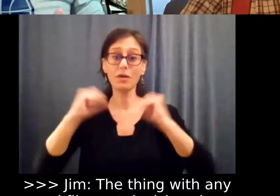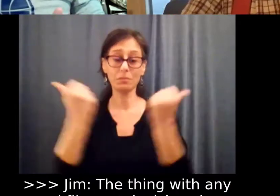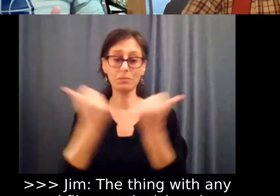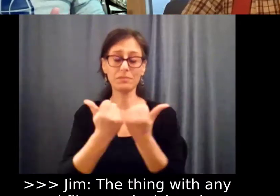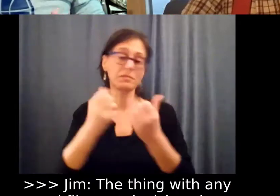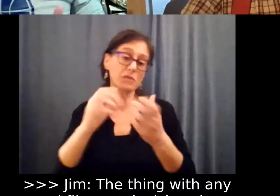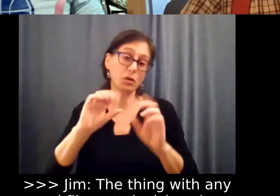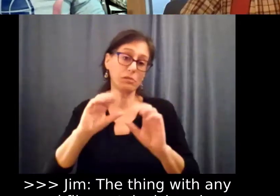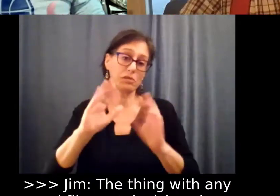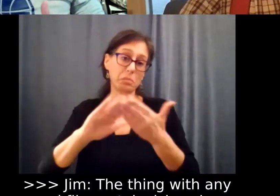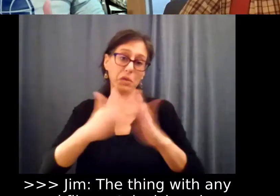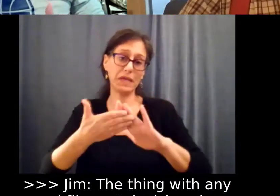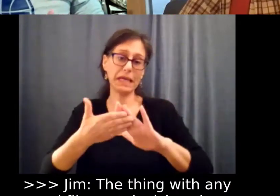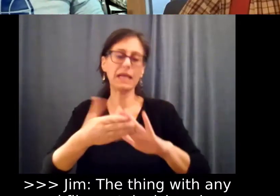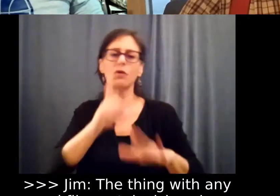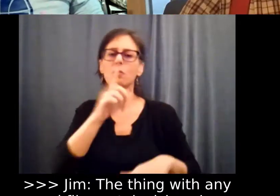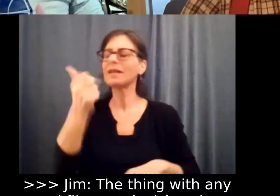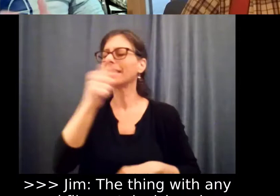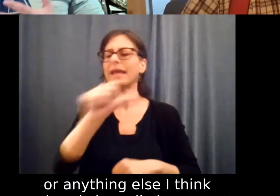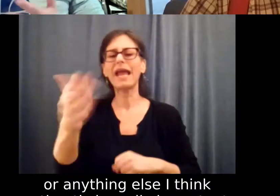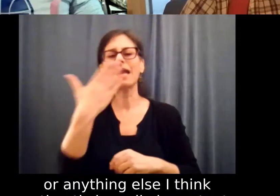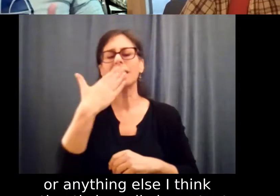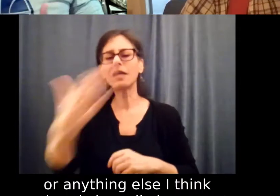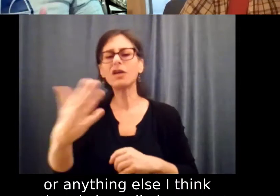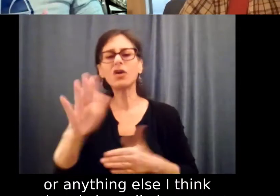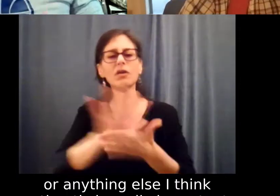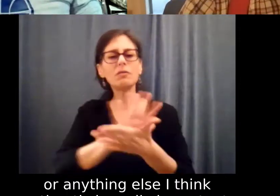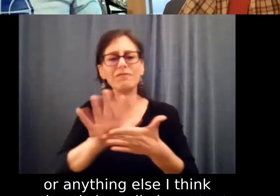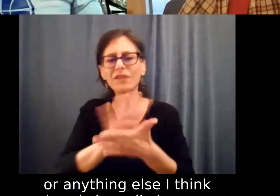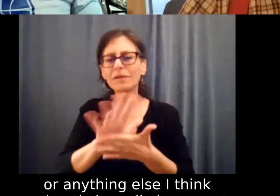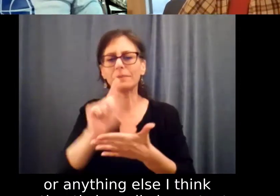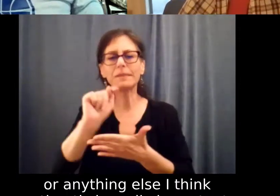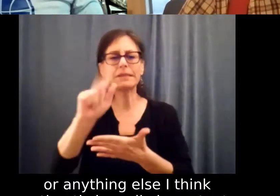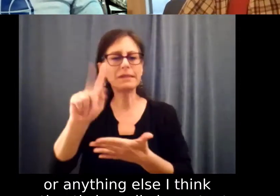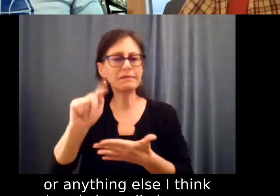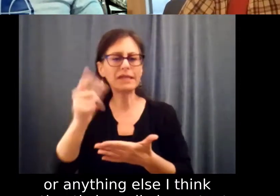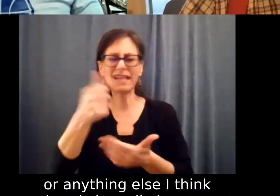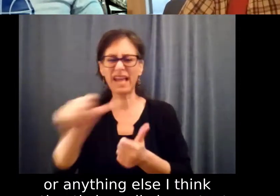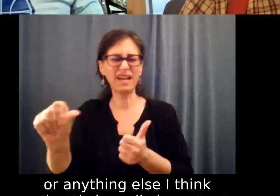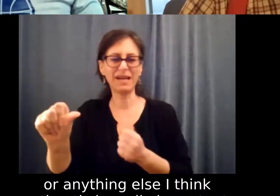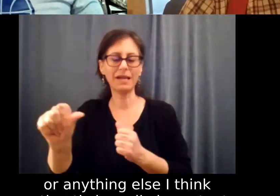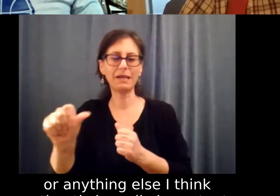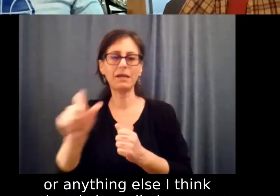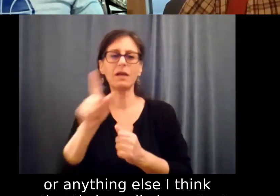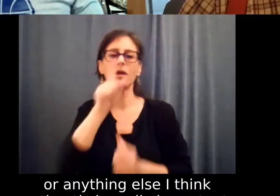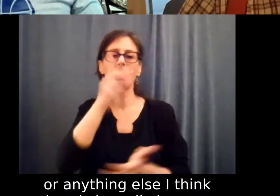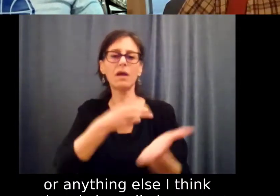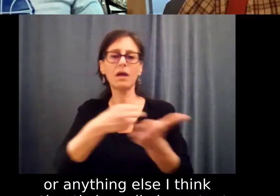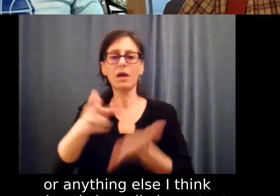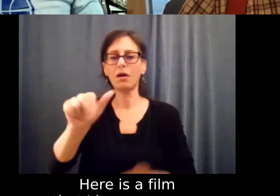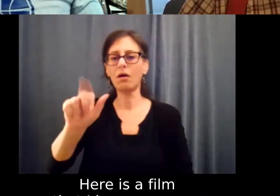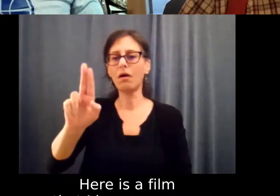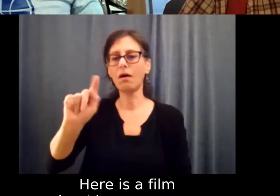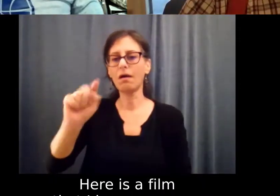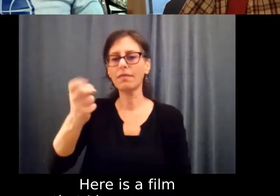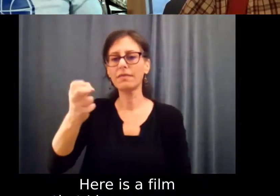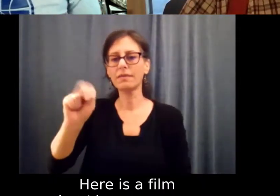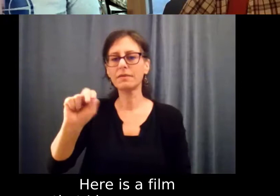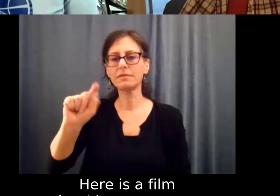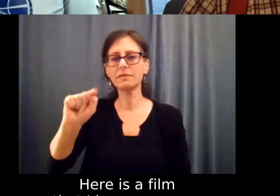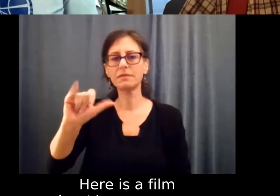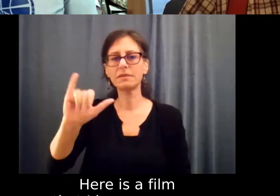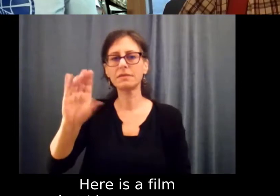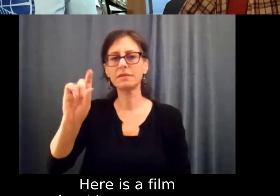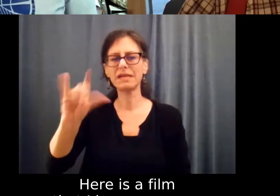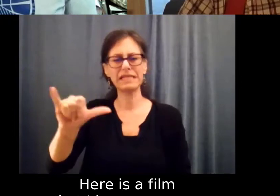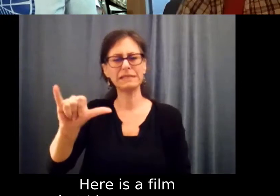with any really good film or television show or anything else, I think authenticity is really important. And here is a